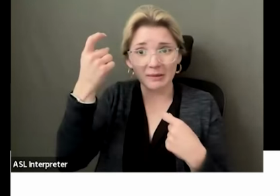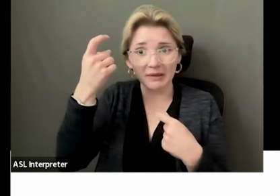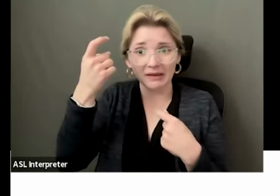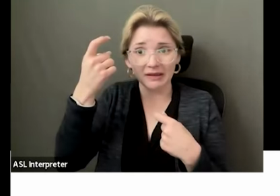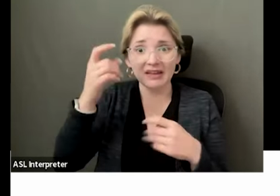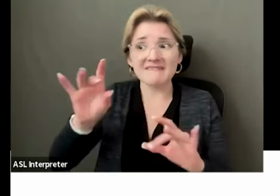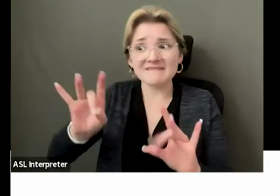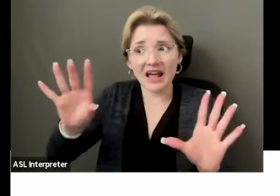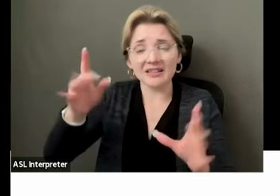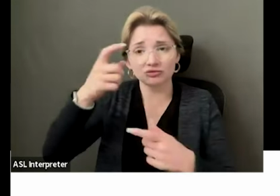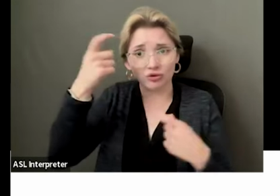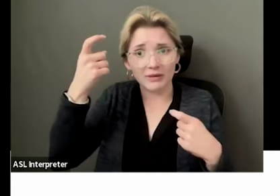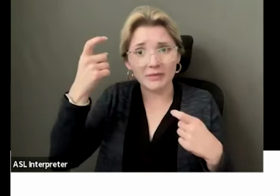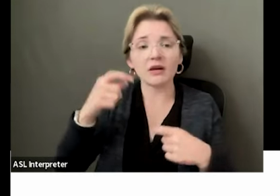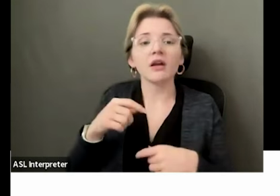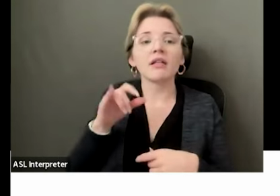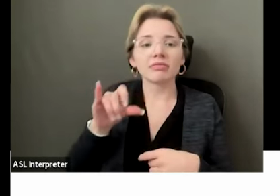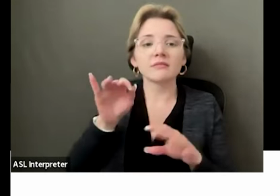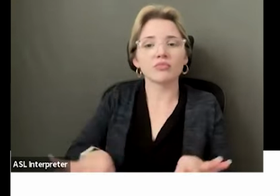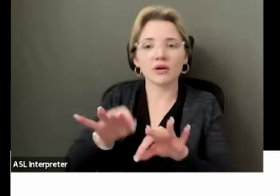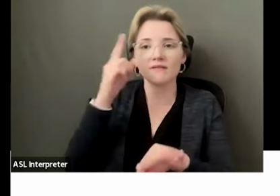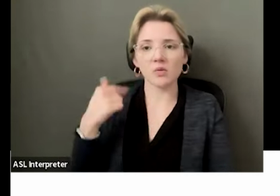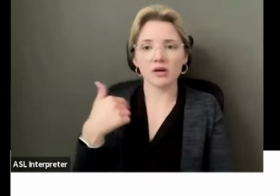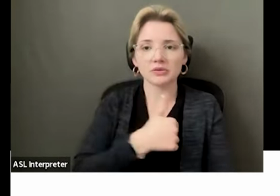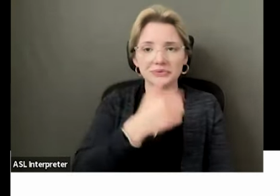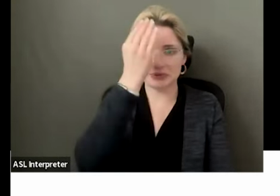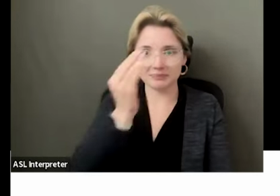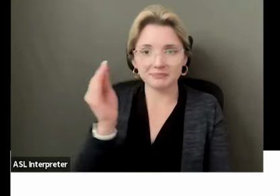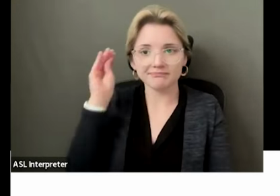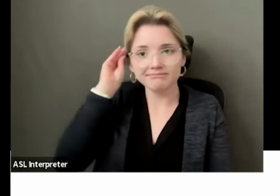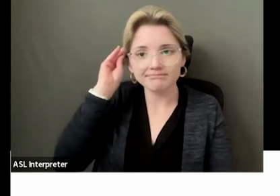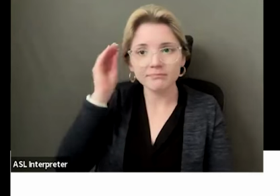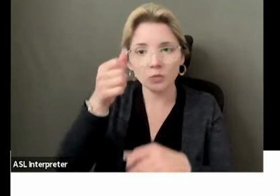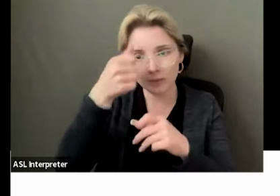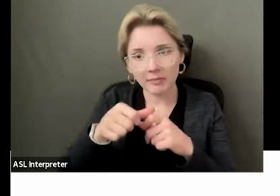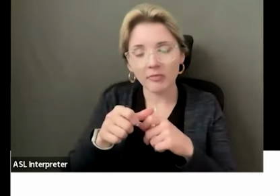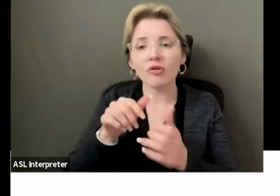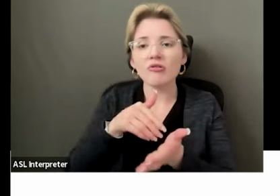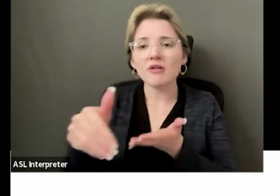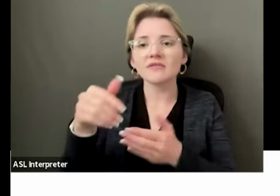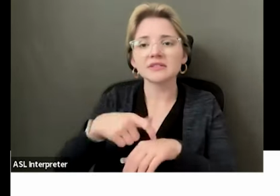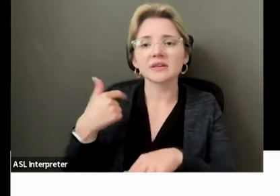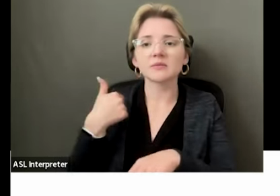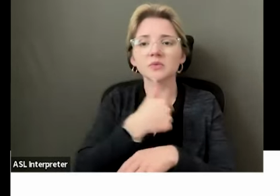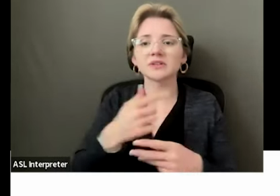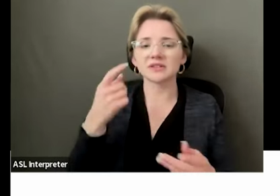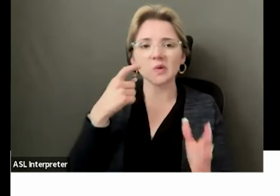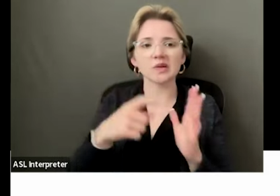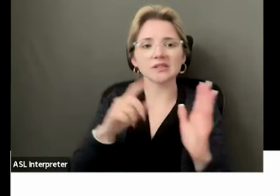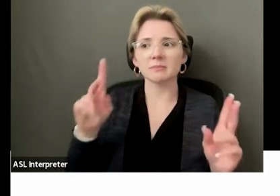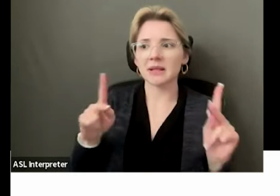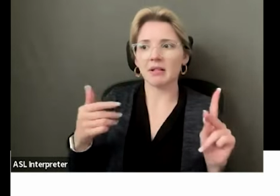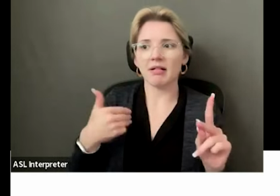very important to note. And that is often where we see people have questions. And